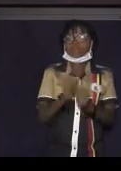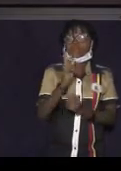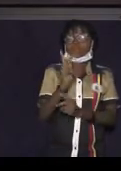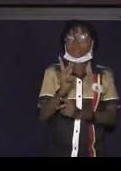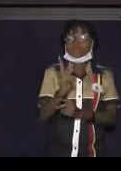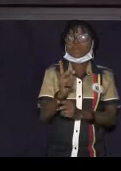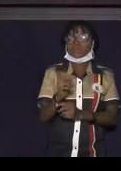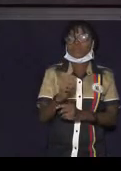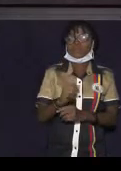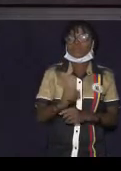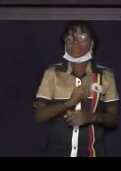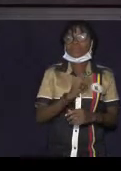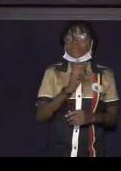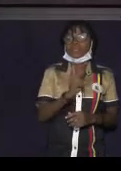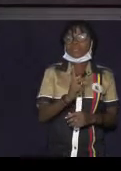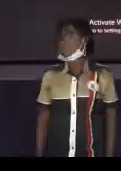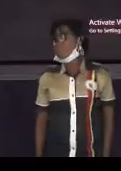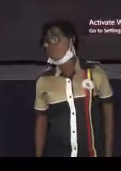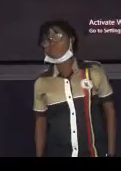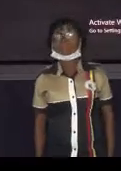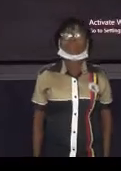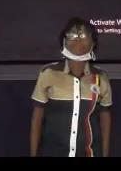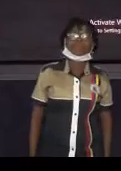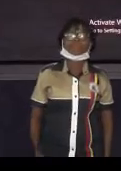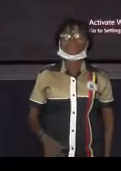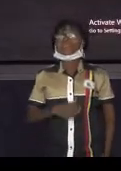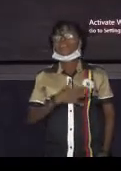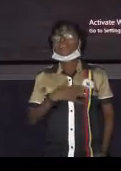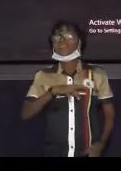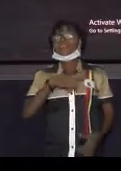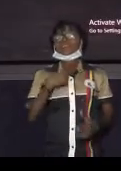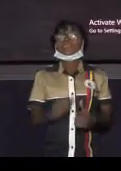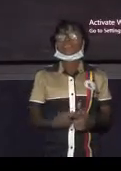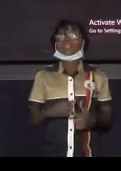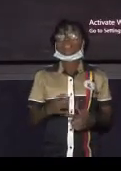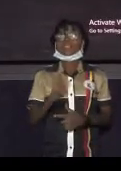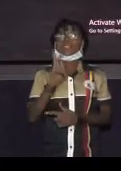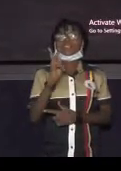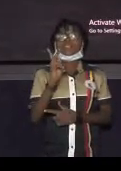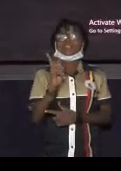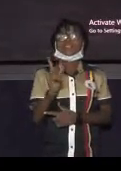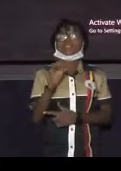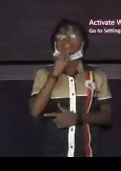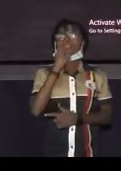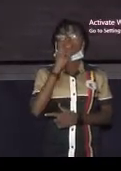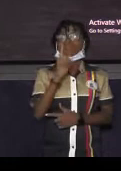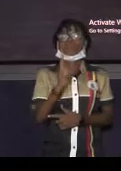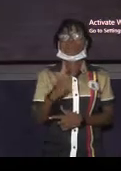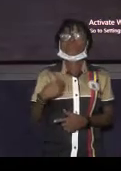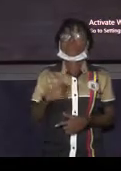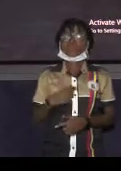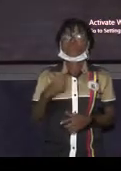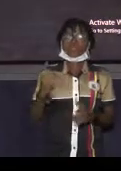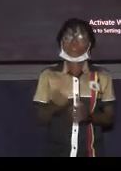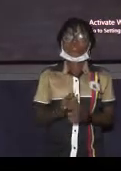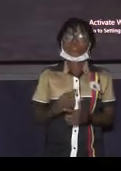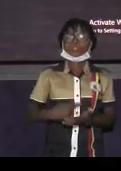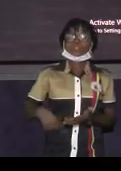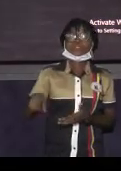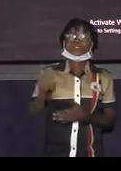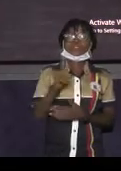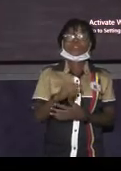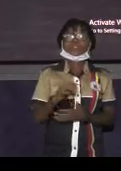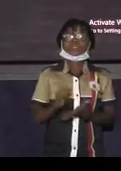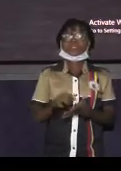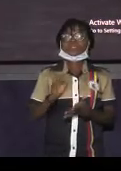and k equals to 1. And then k is 1. Then we just circle the result. That's